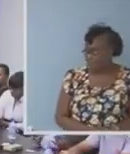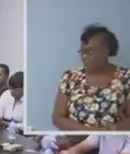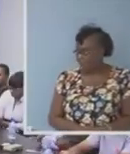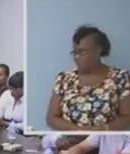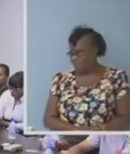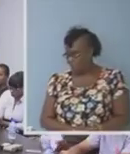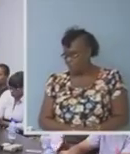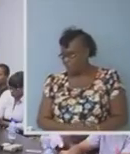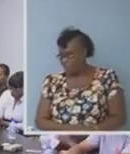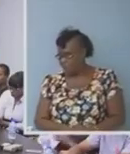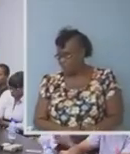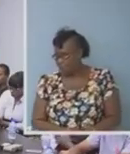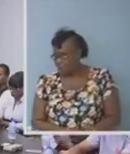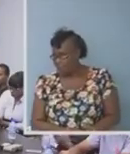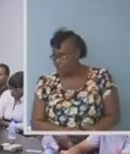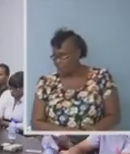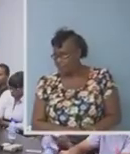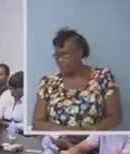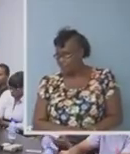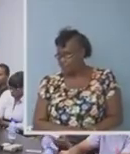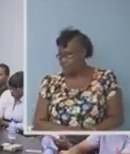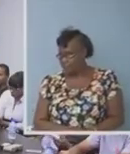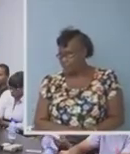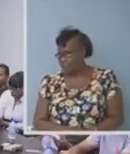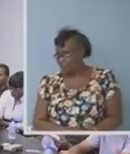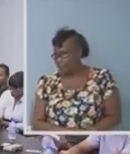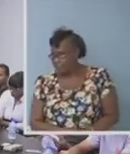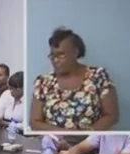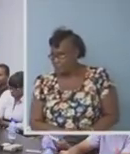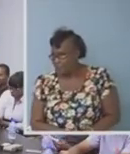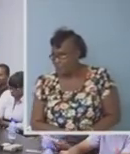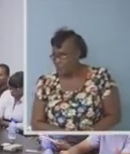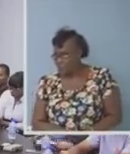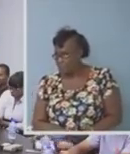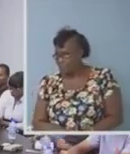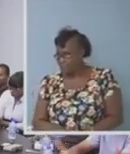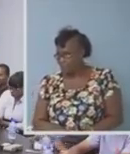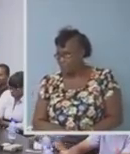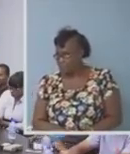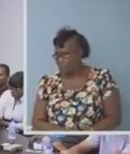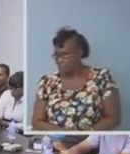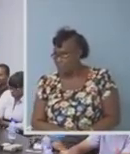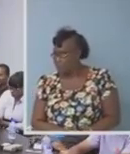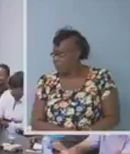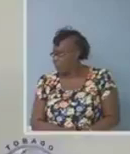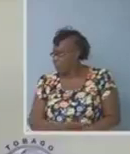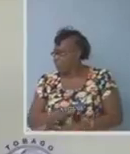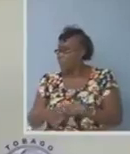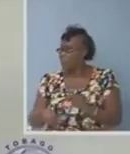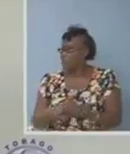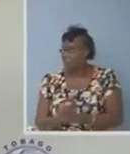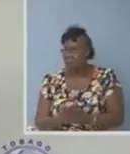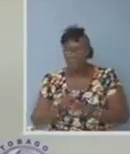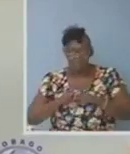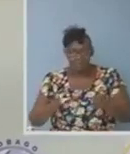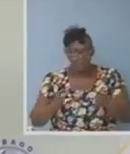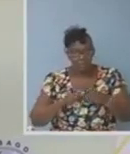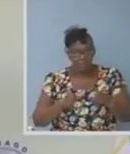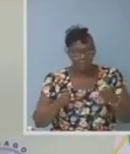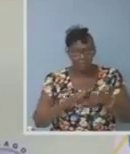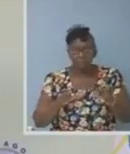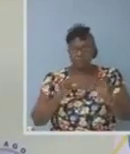So as I would have indicated before, all sectors are affected, and even from the pronouncements yesterday and even further